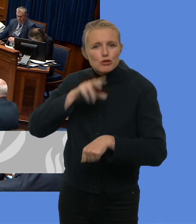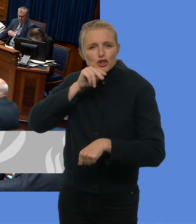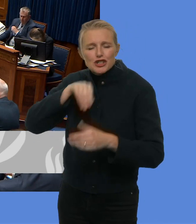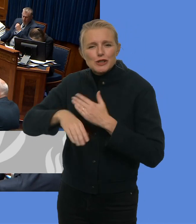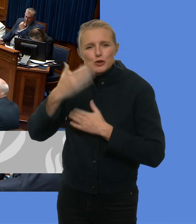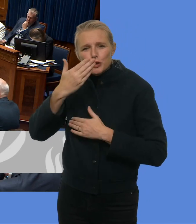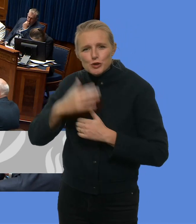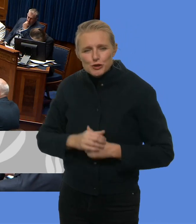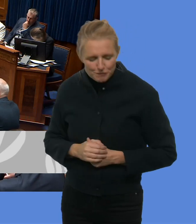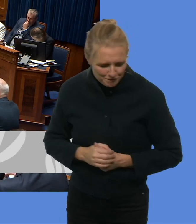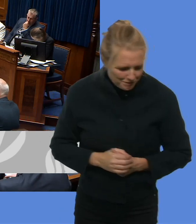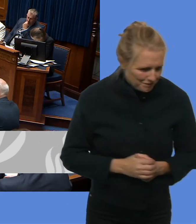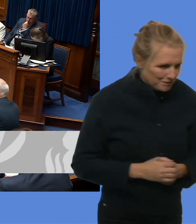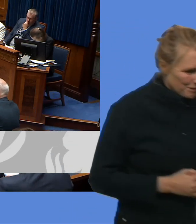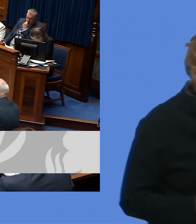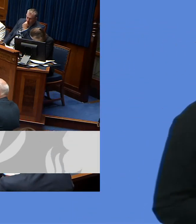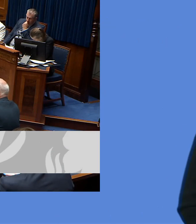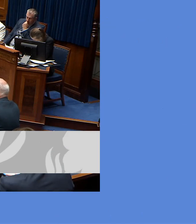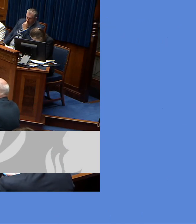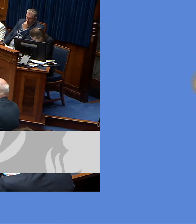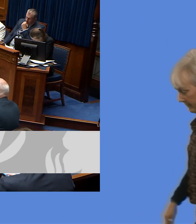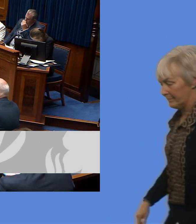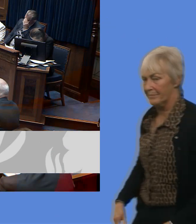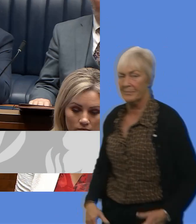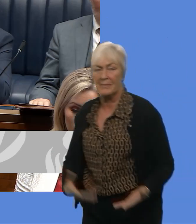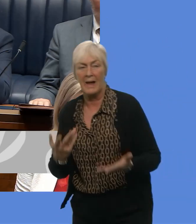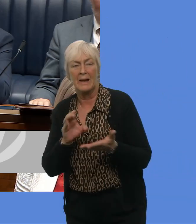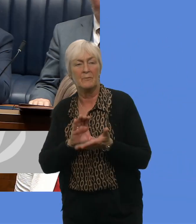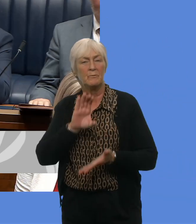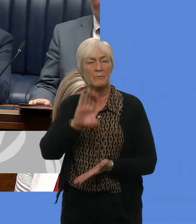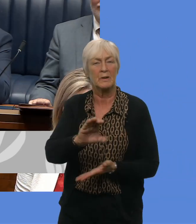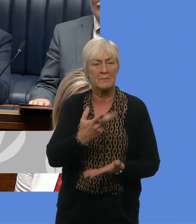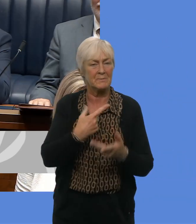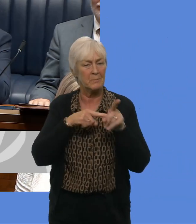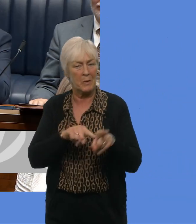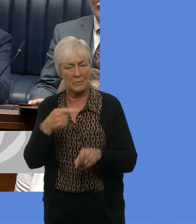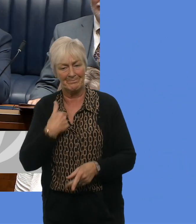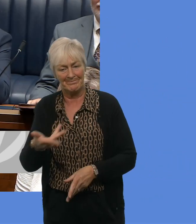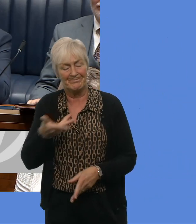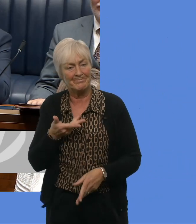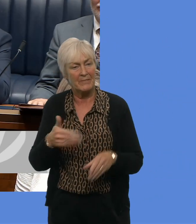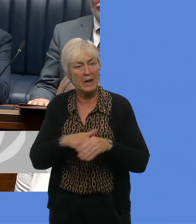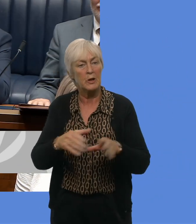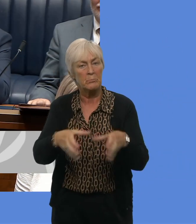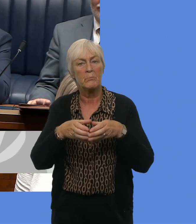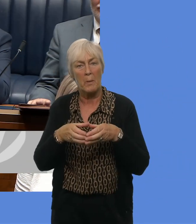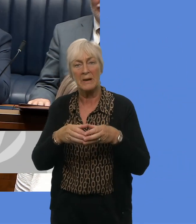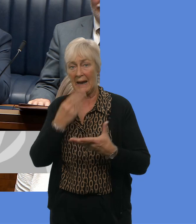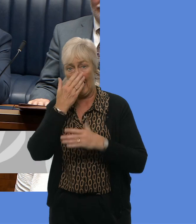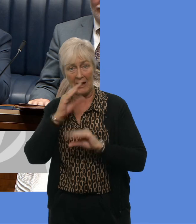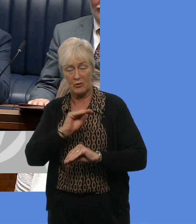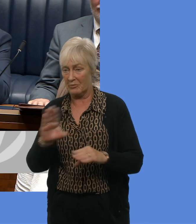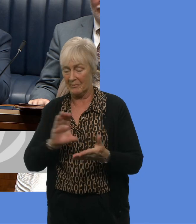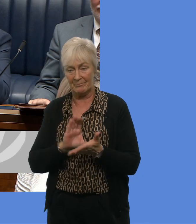funding issues, of course, are subject to what allocations I receive within the department, and education isn't funded to